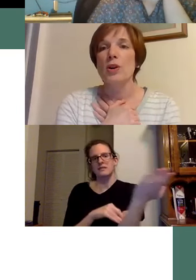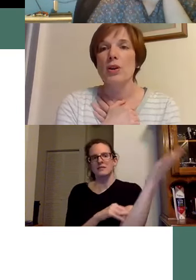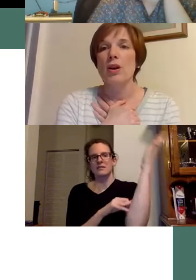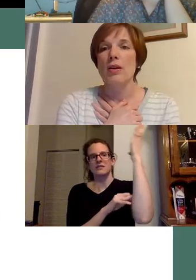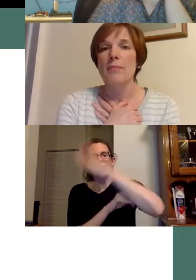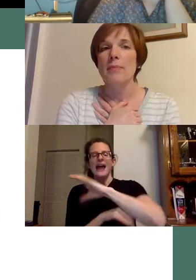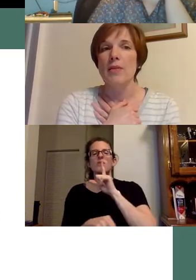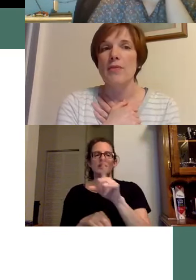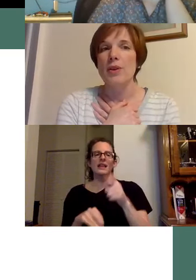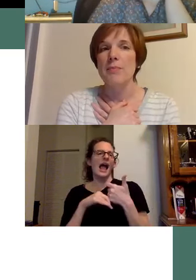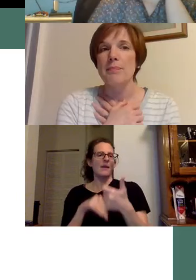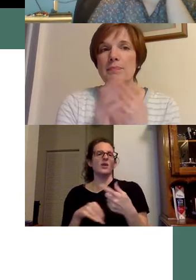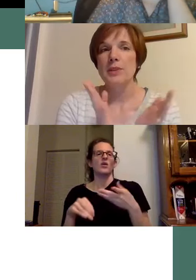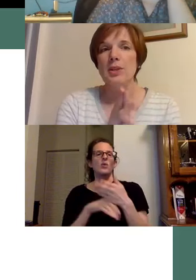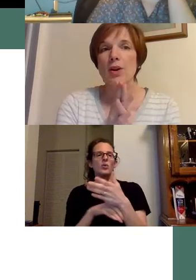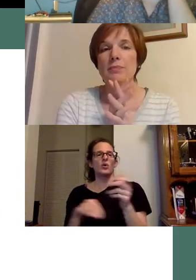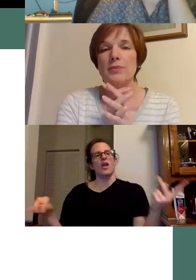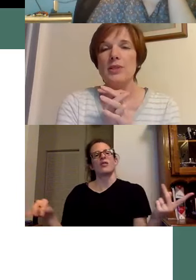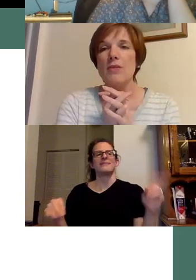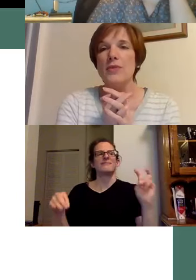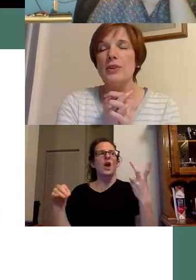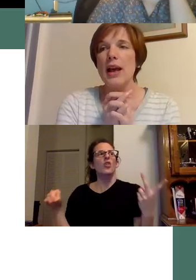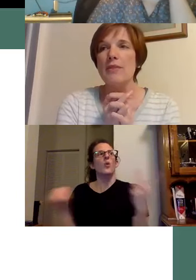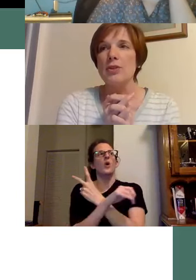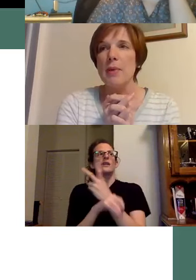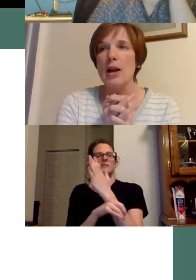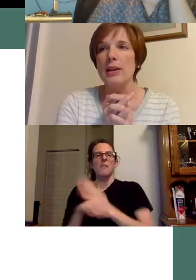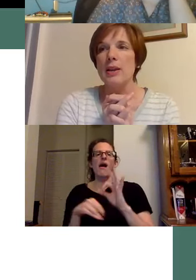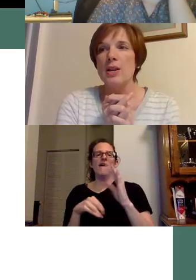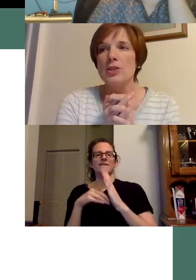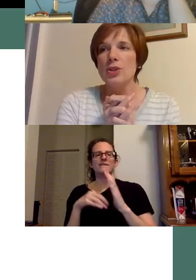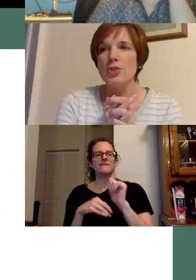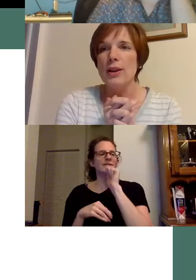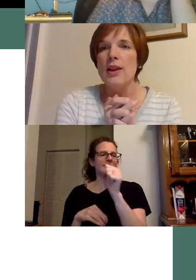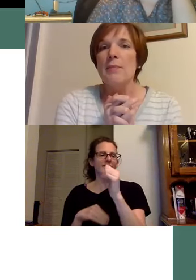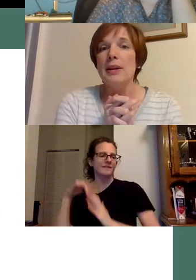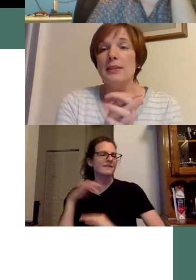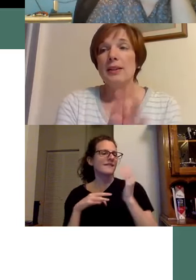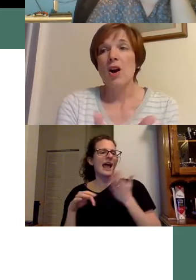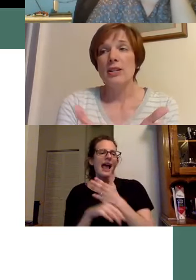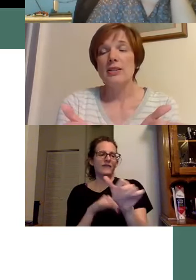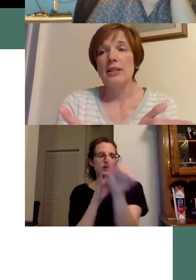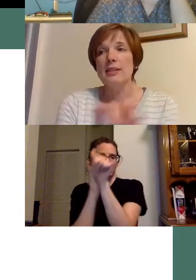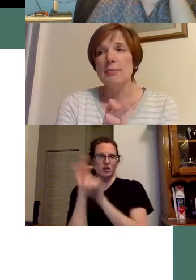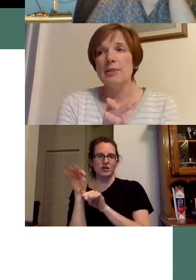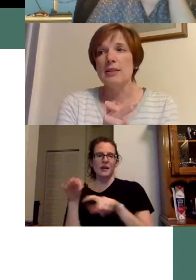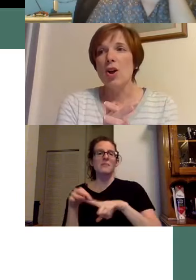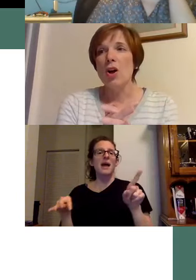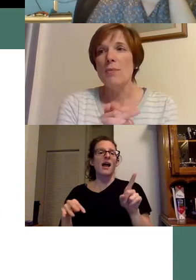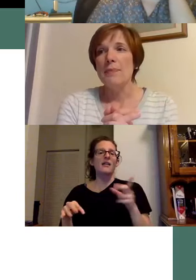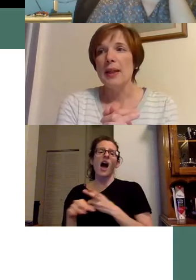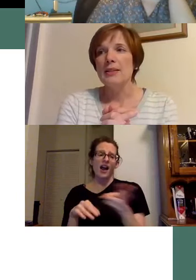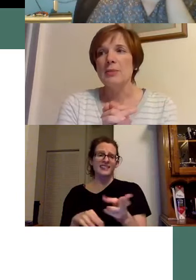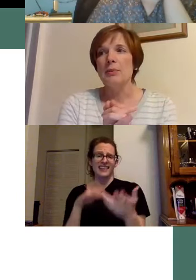worst part of the, you know, discomfort after my surgery. But honestly, its name says it